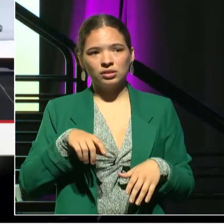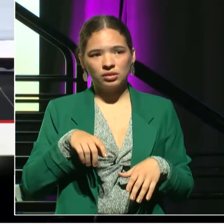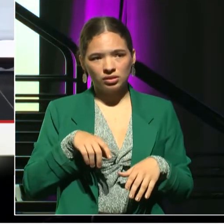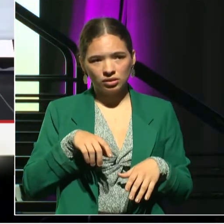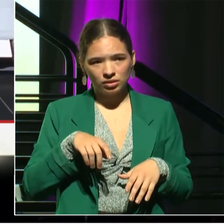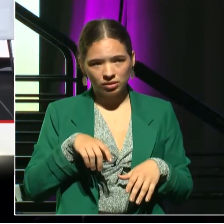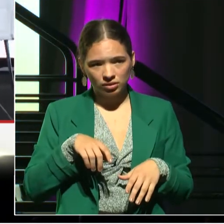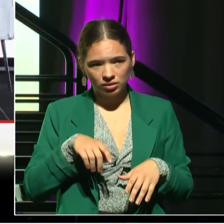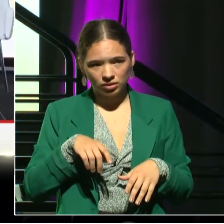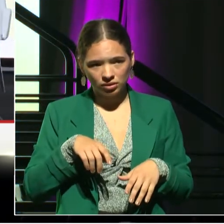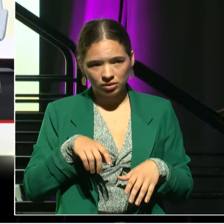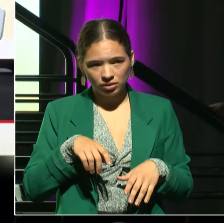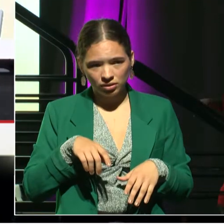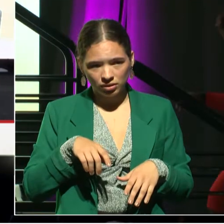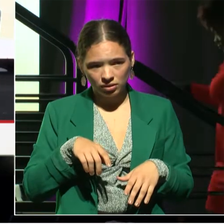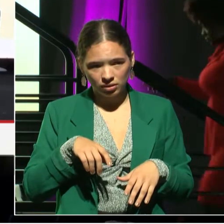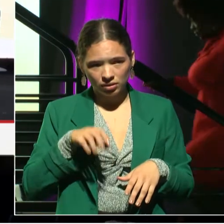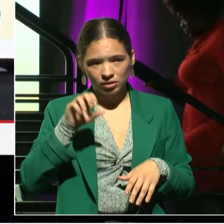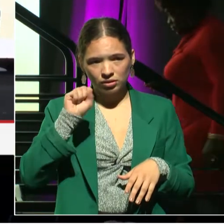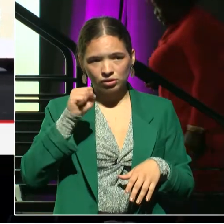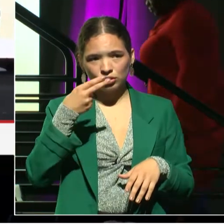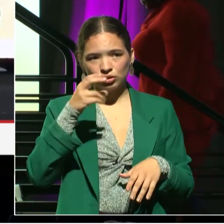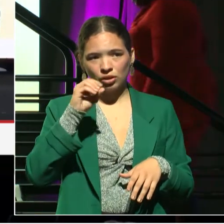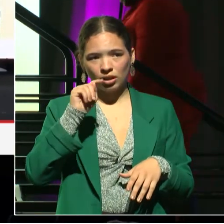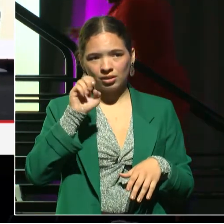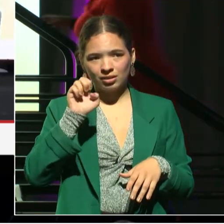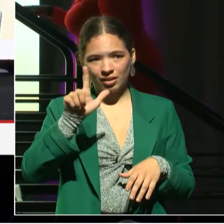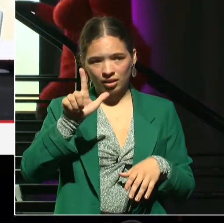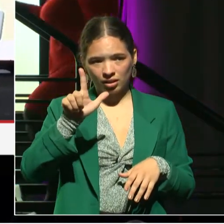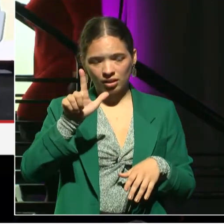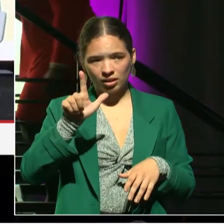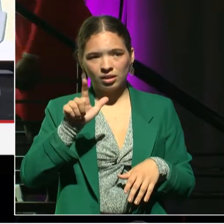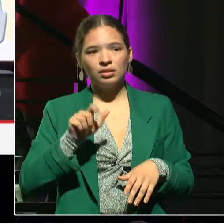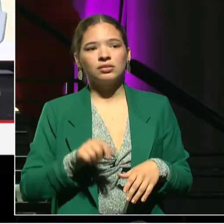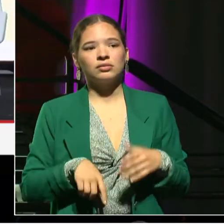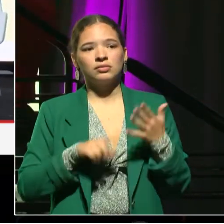Representative Lauren Underwood. Let's receive them at this time.